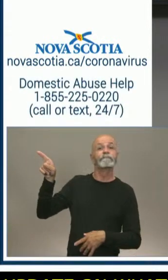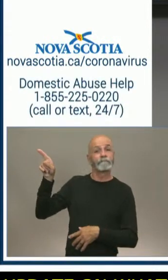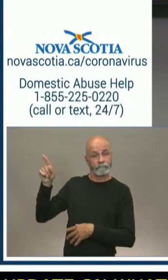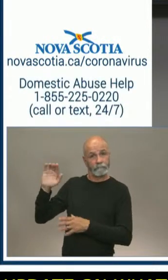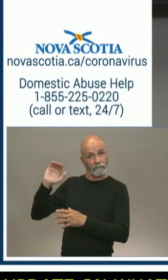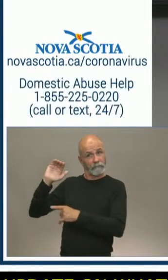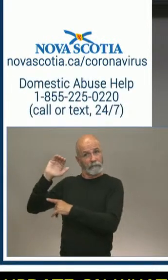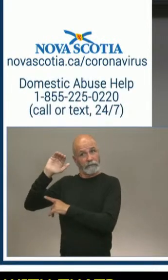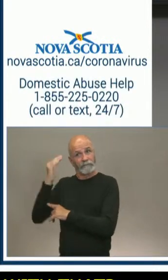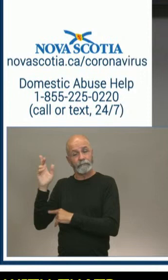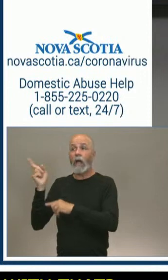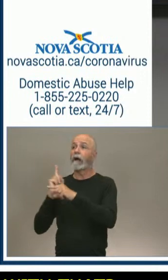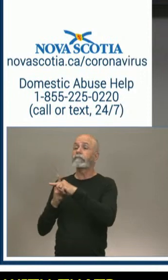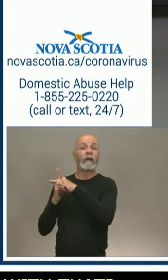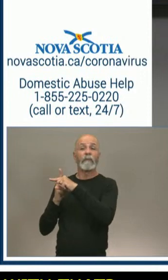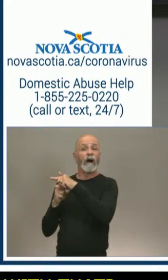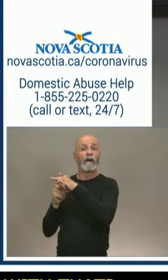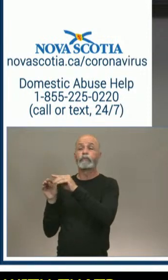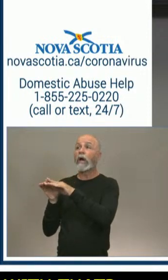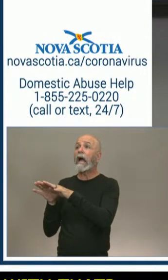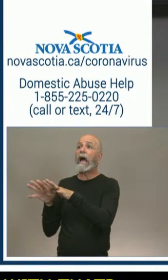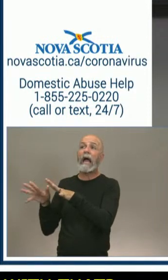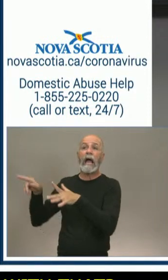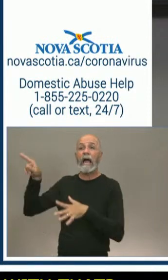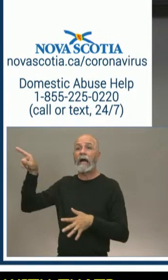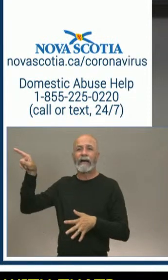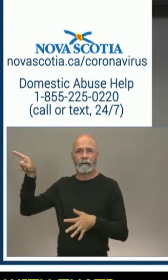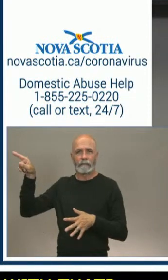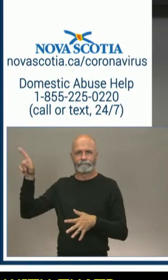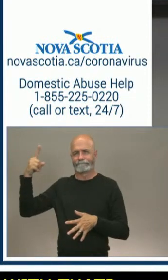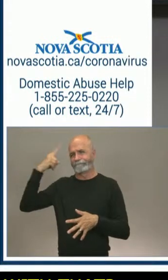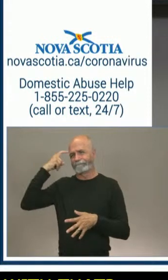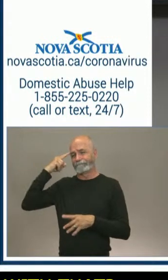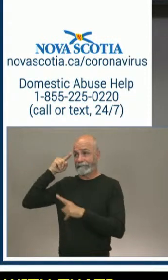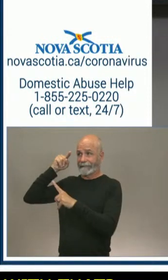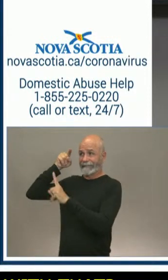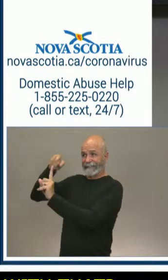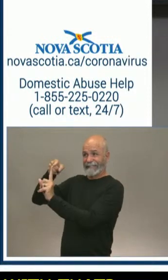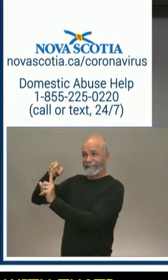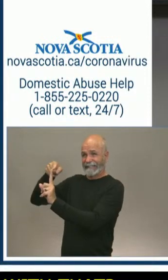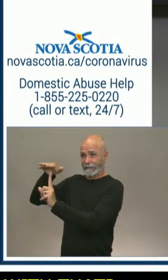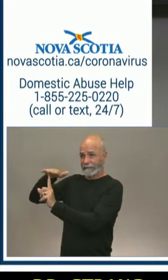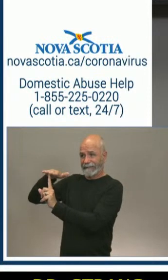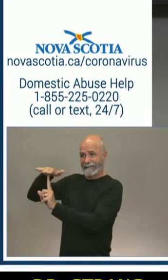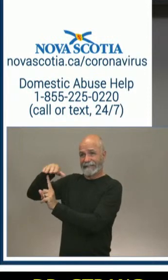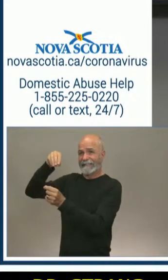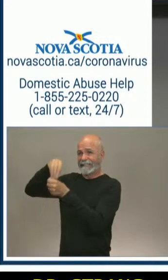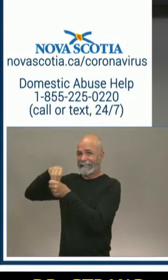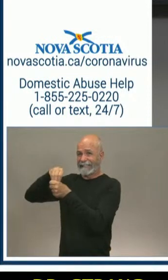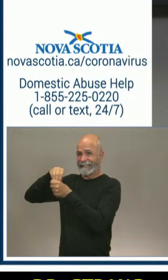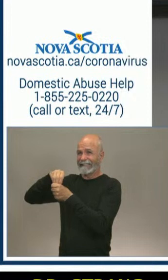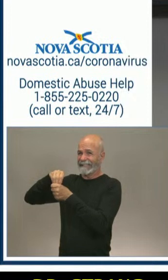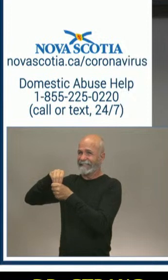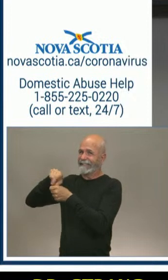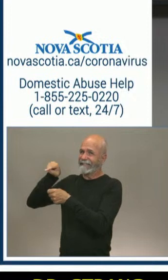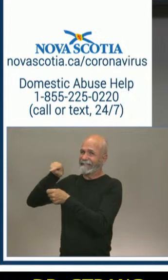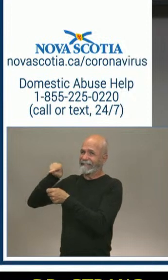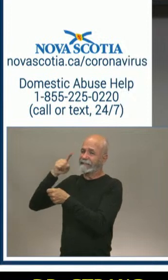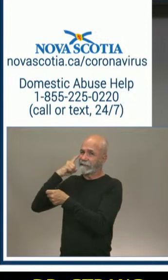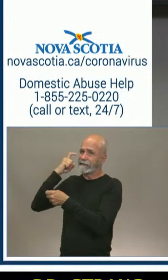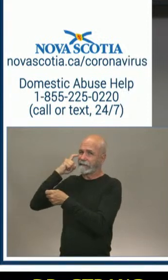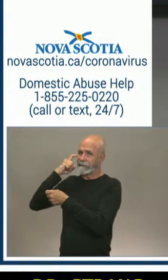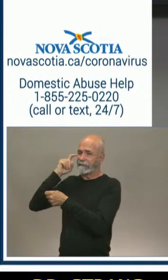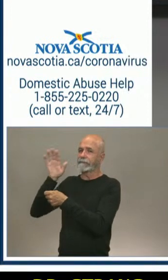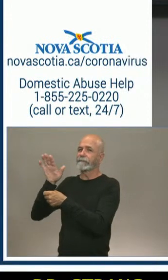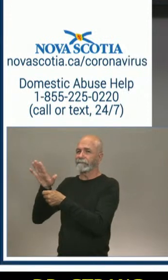cases and any spread has been really focused in a specific, very very clear geographic and demographic group.